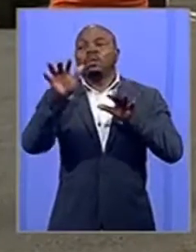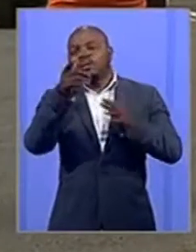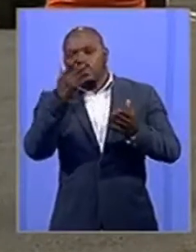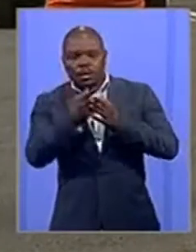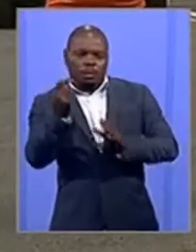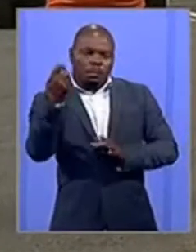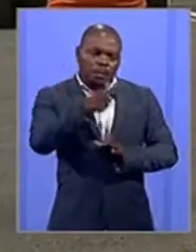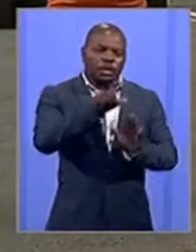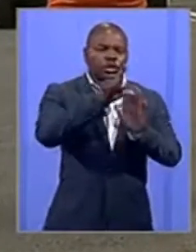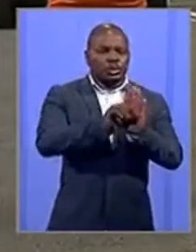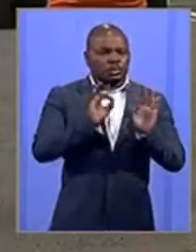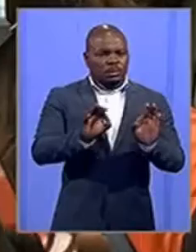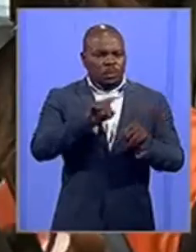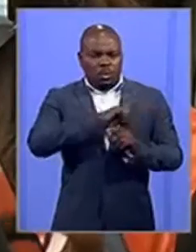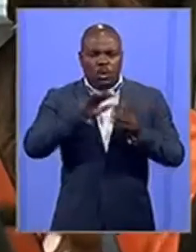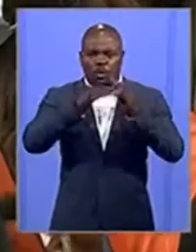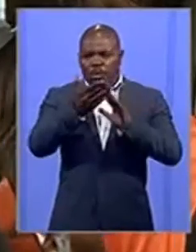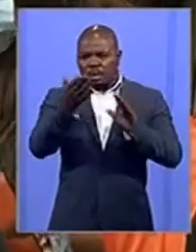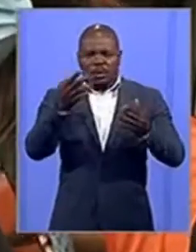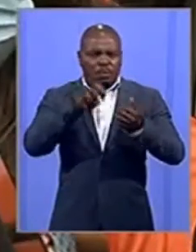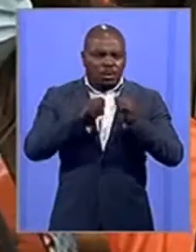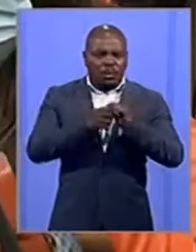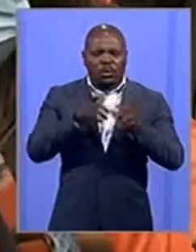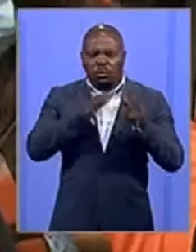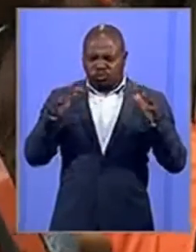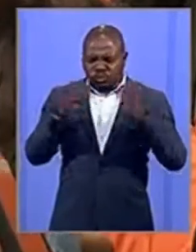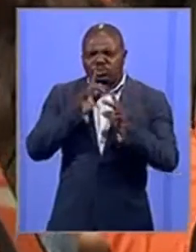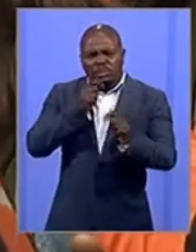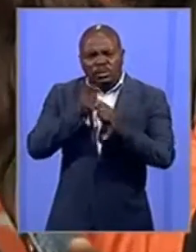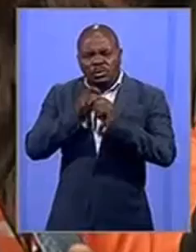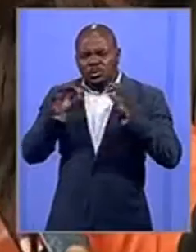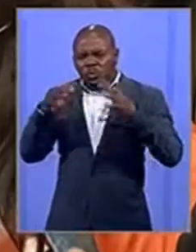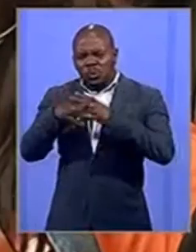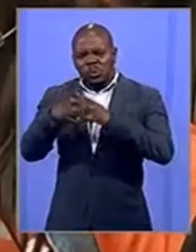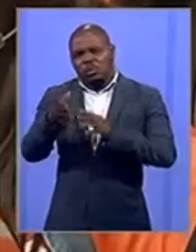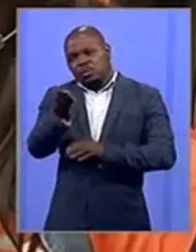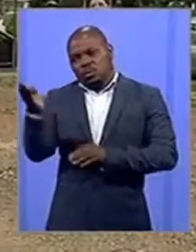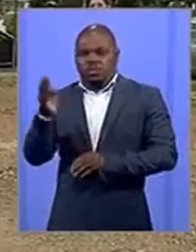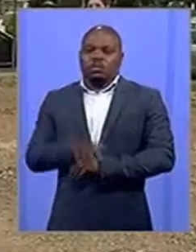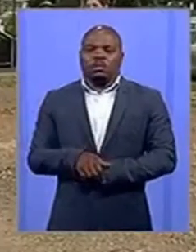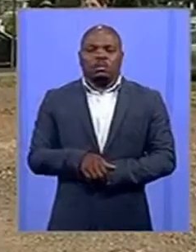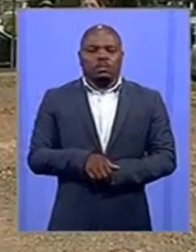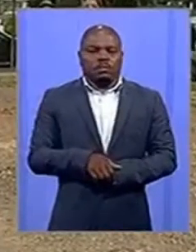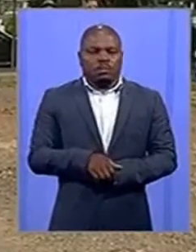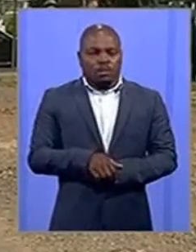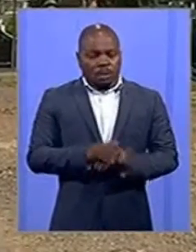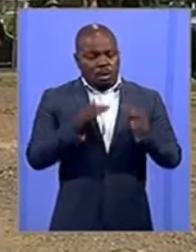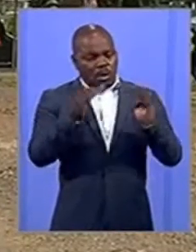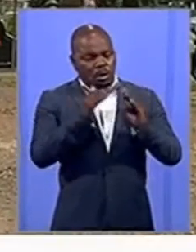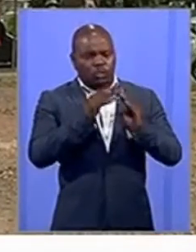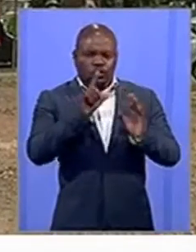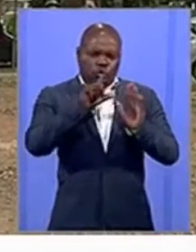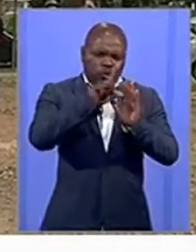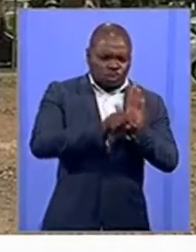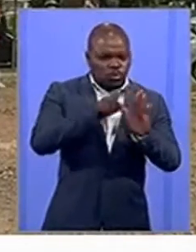lefa, sena e le tharollo ya baahi ba dulang dibakeng tseo ho tsona ho rena ntshubuhlellano. Affordable housing should be